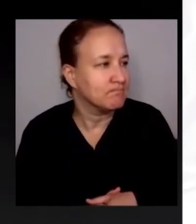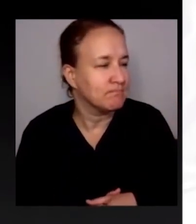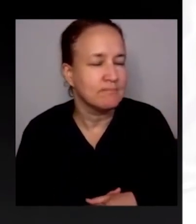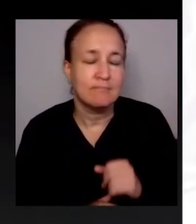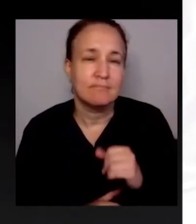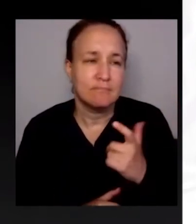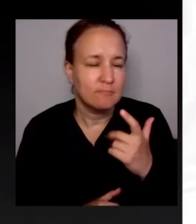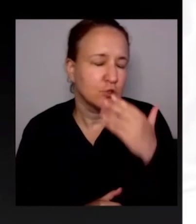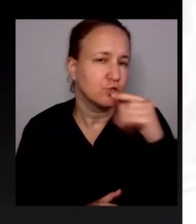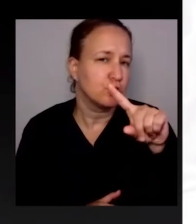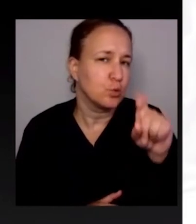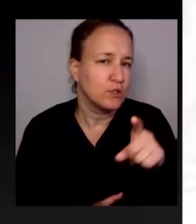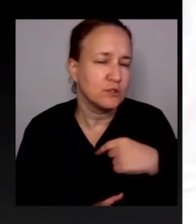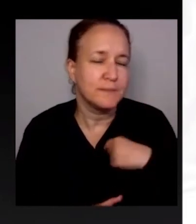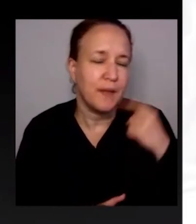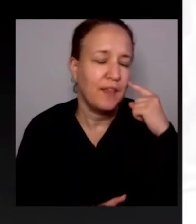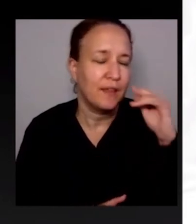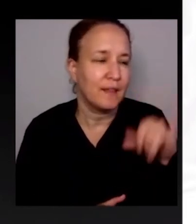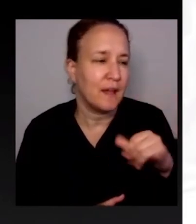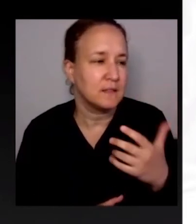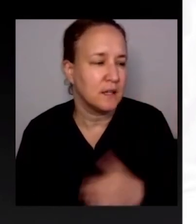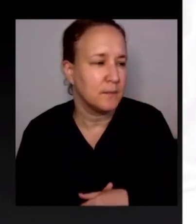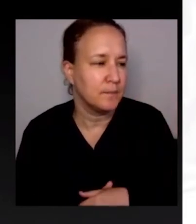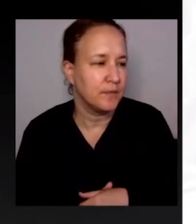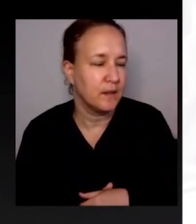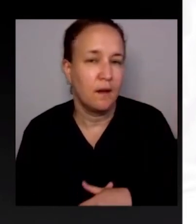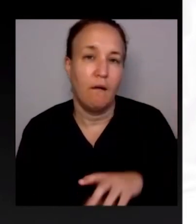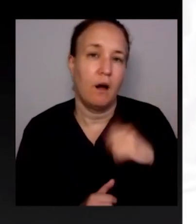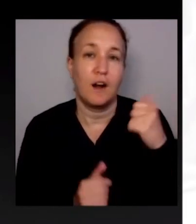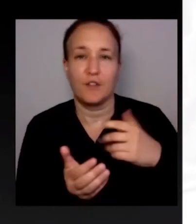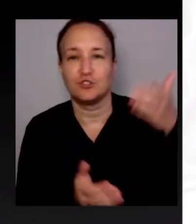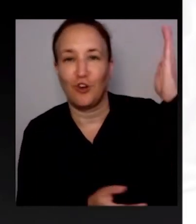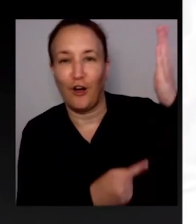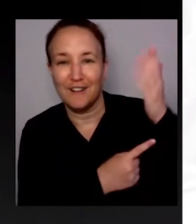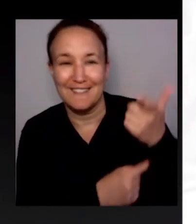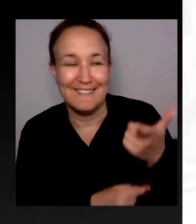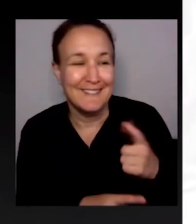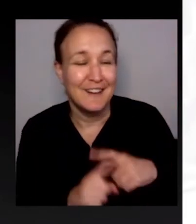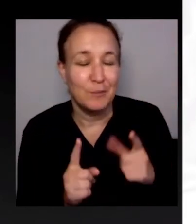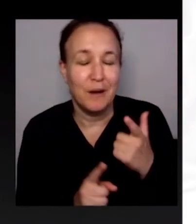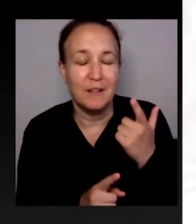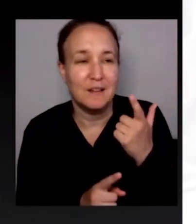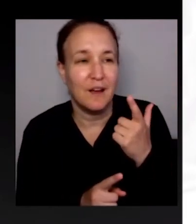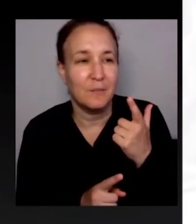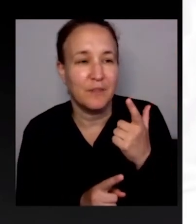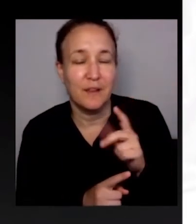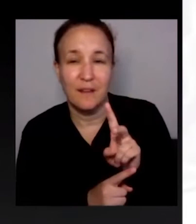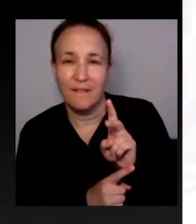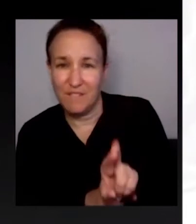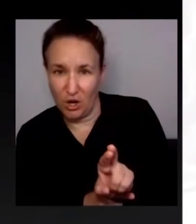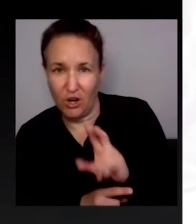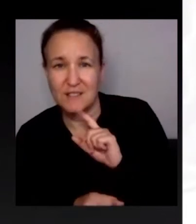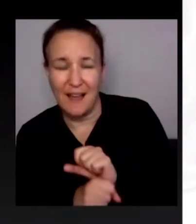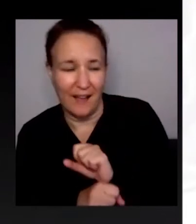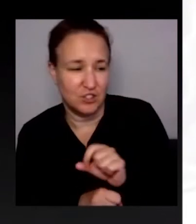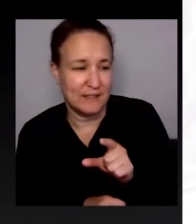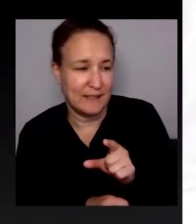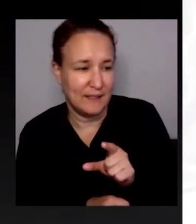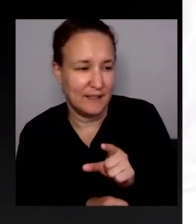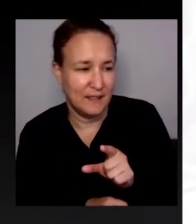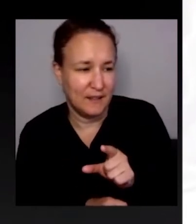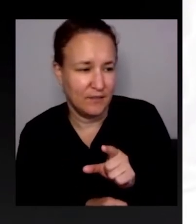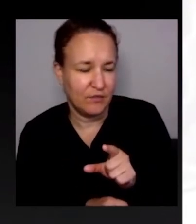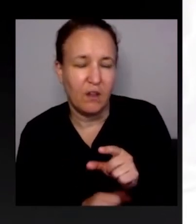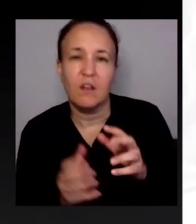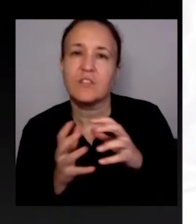Very good question, and I think that's a whole nother talk. But VR is actually, there's a